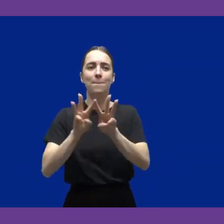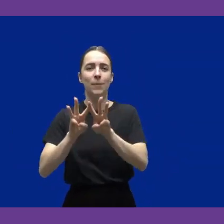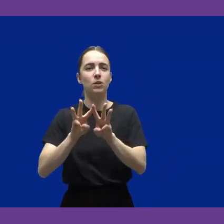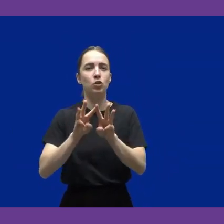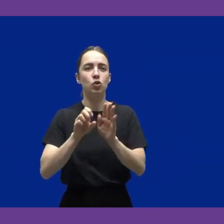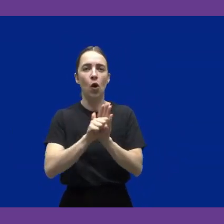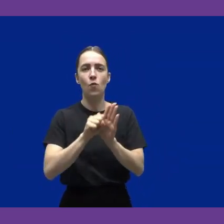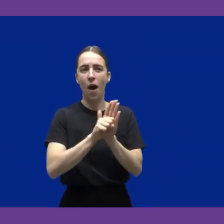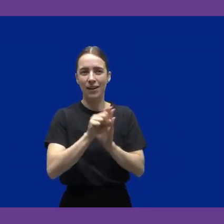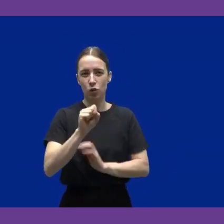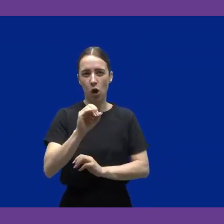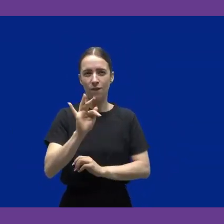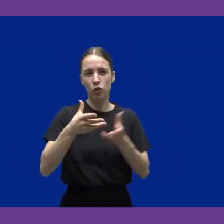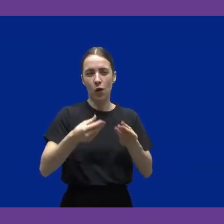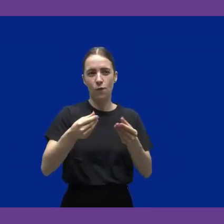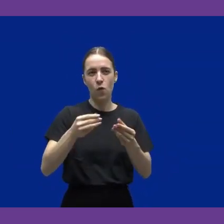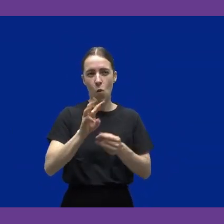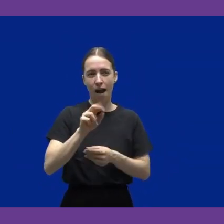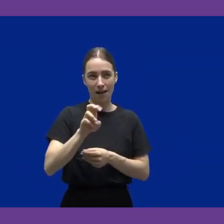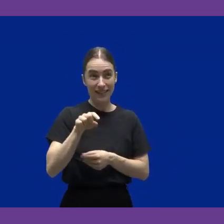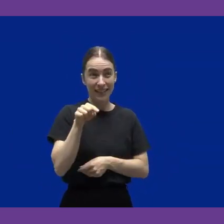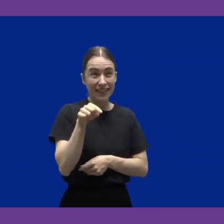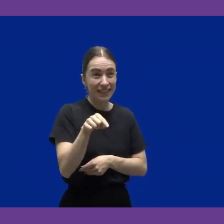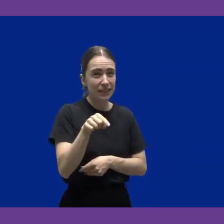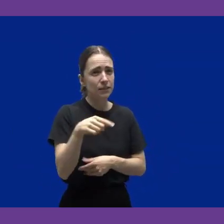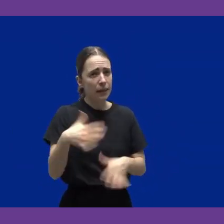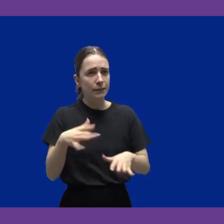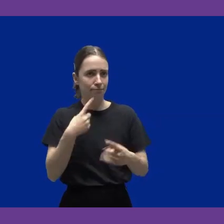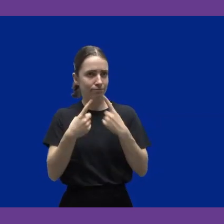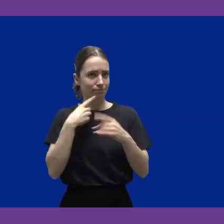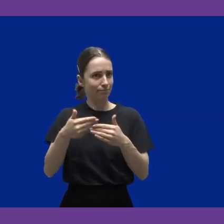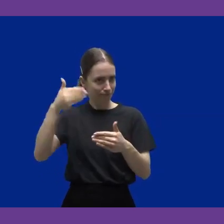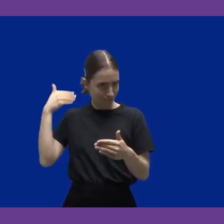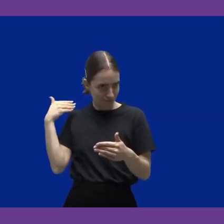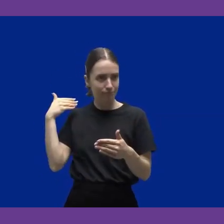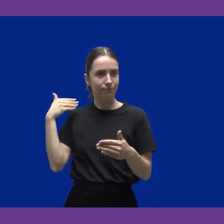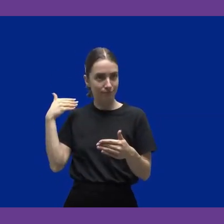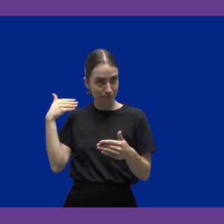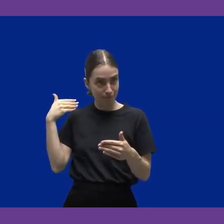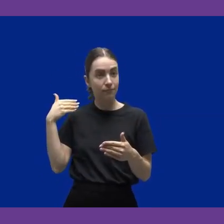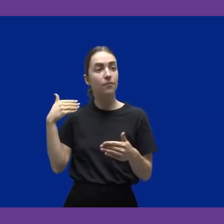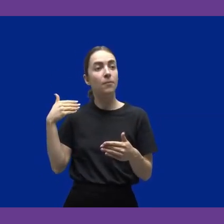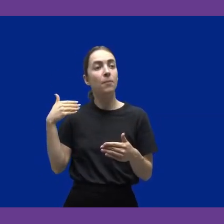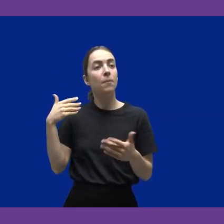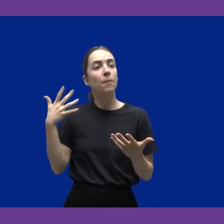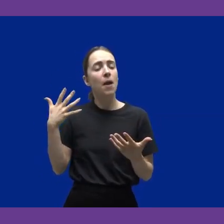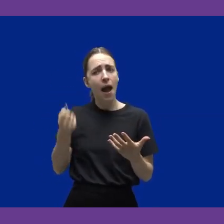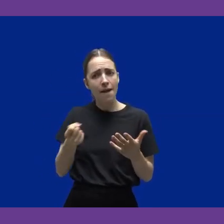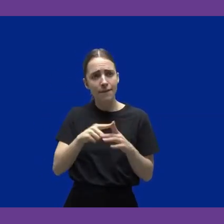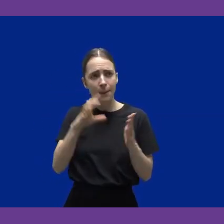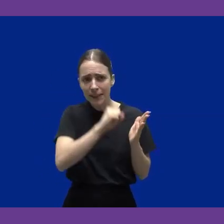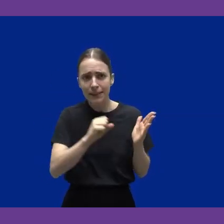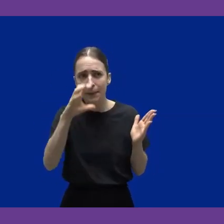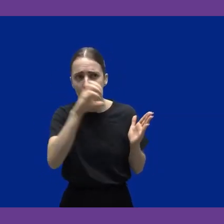So the standard will be finalized later. There is a gap, so can the present standard be used as a